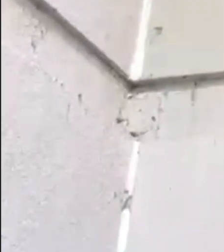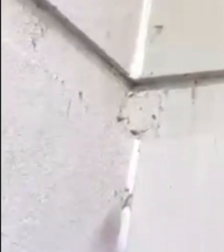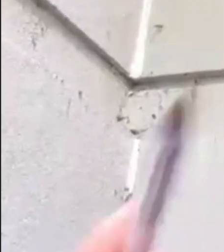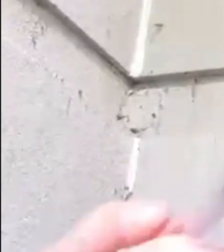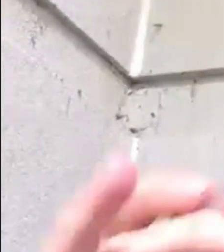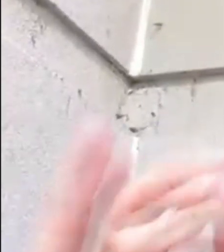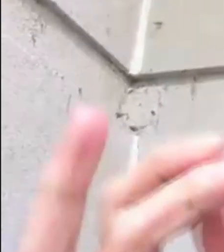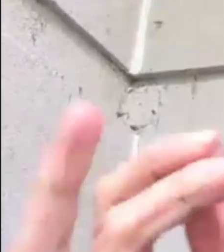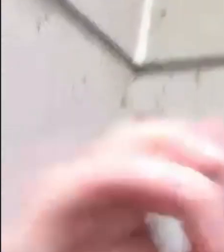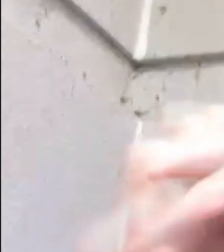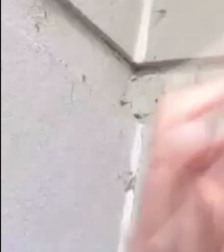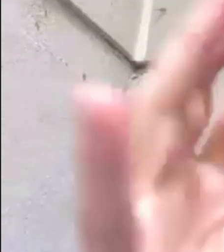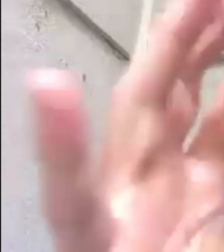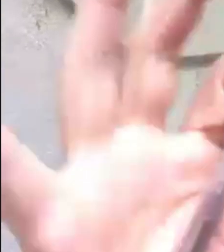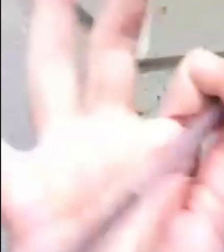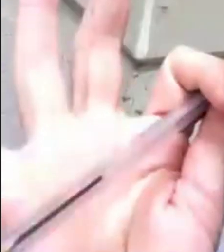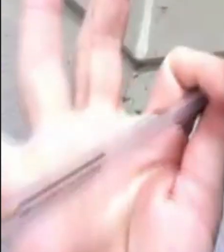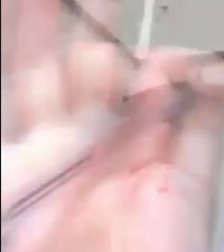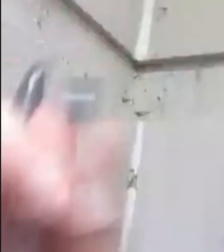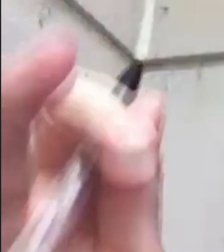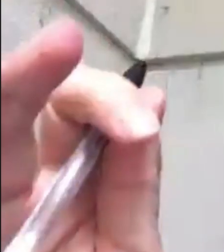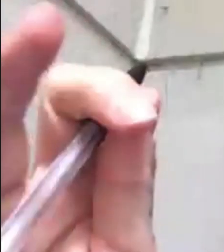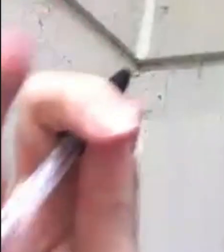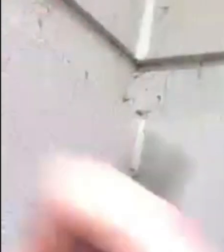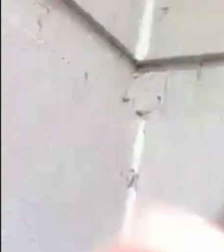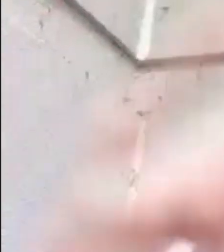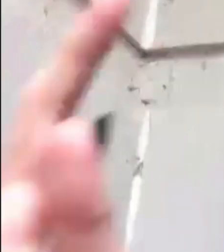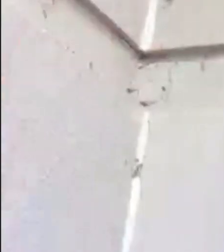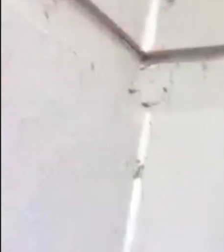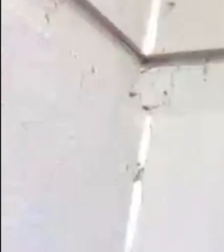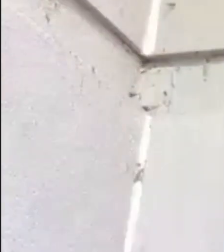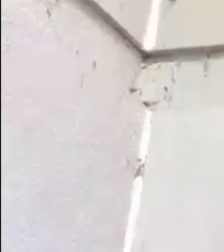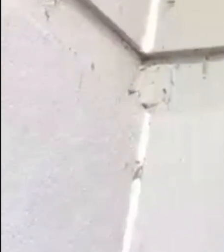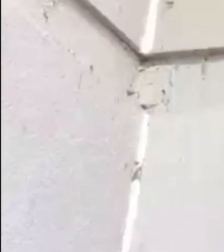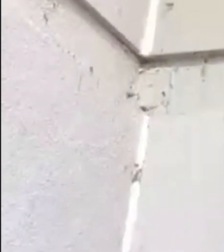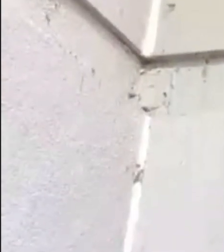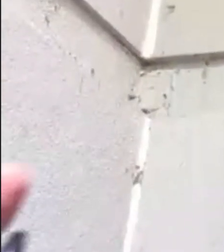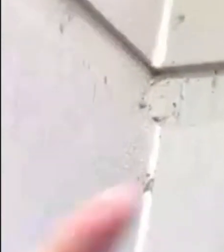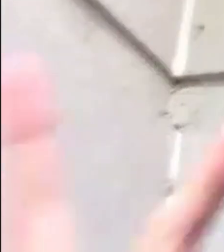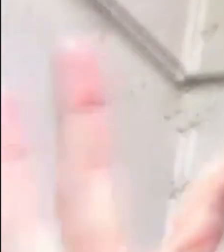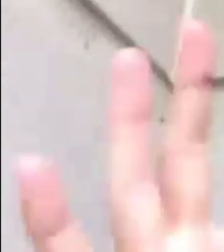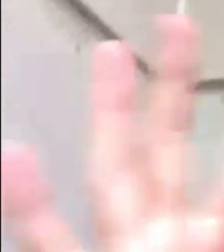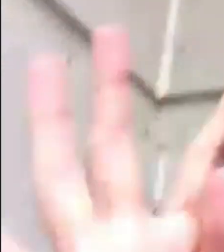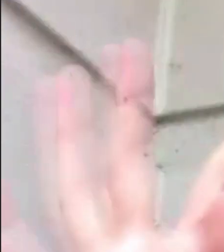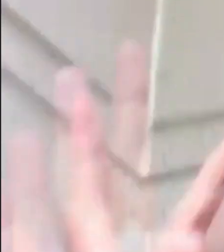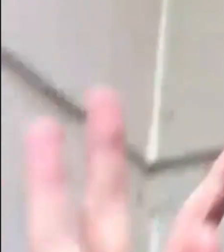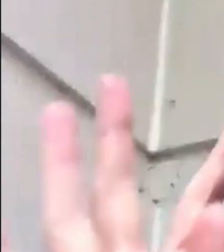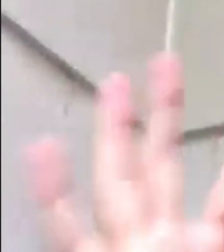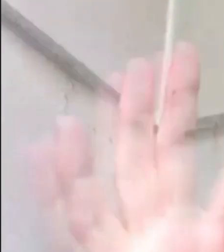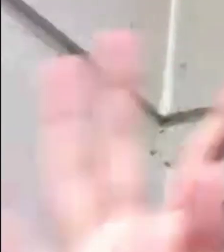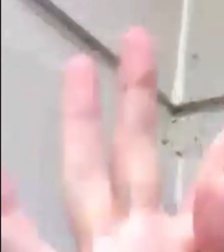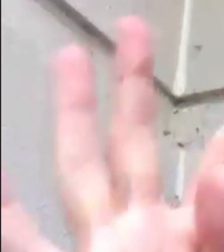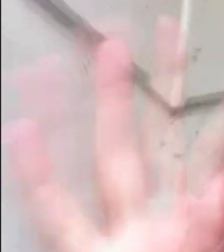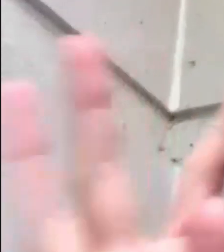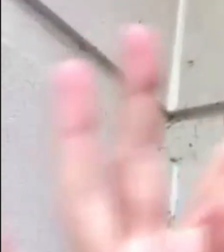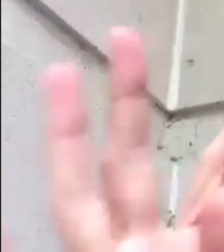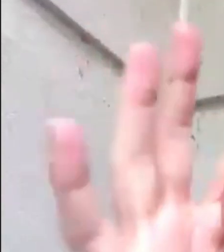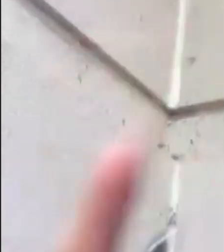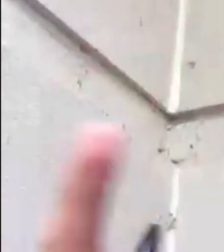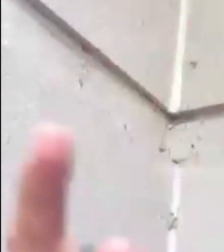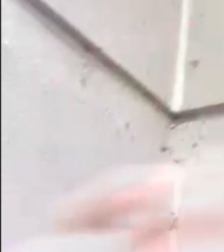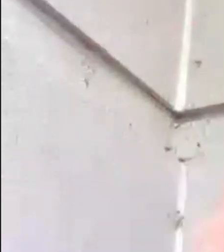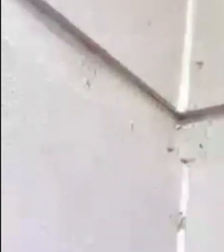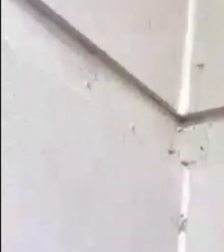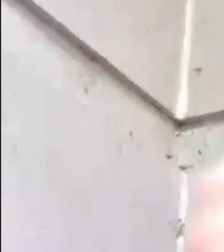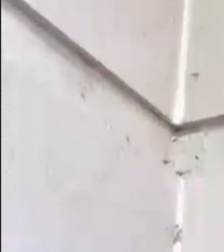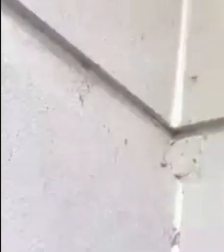weddings, not just for the vendors and the location holders, but for people who are planning. I wanted to make sure that I was